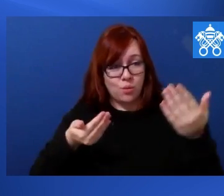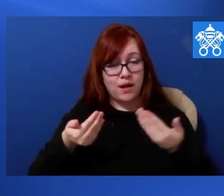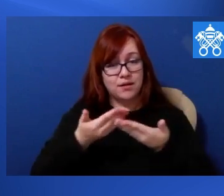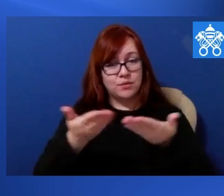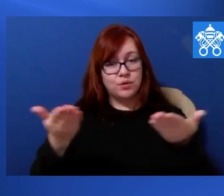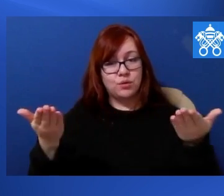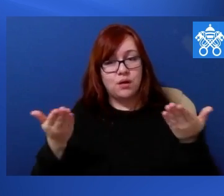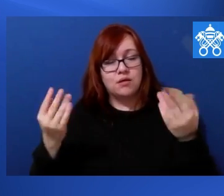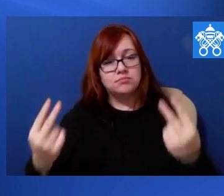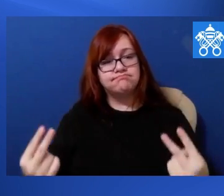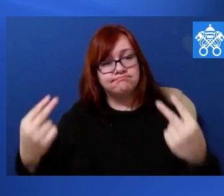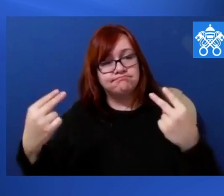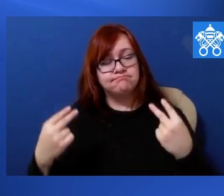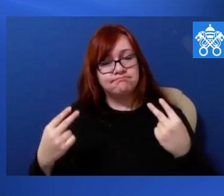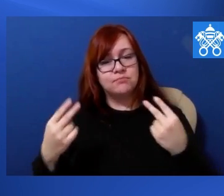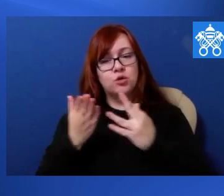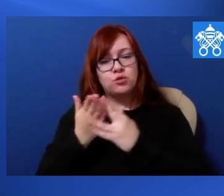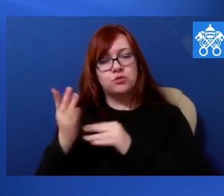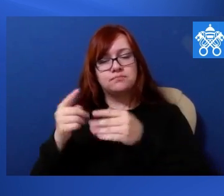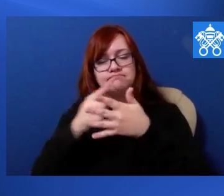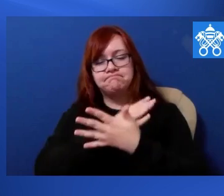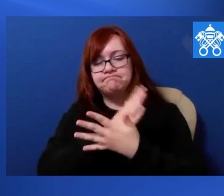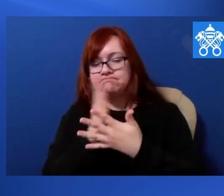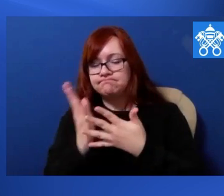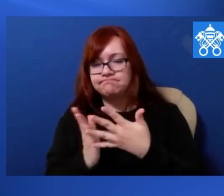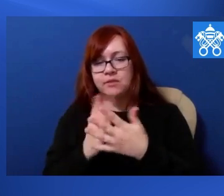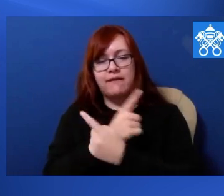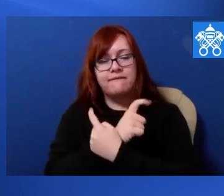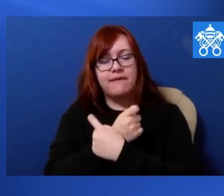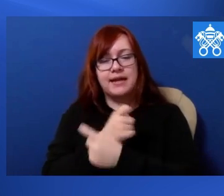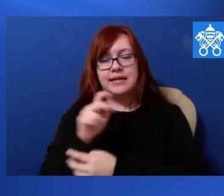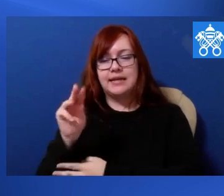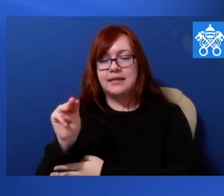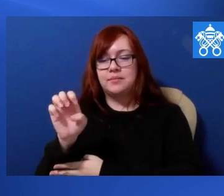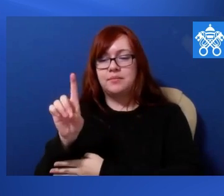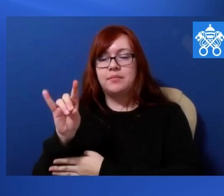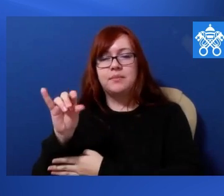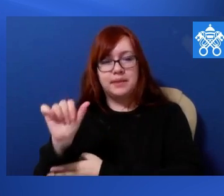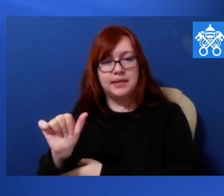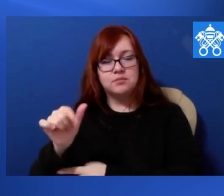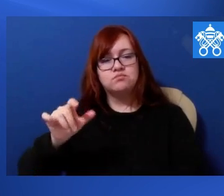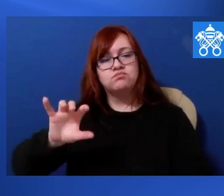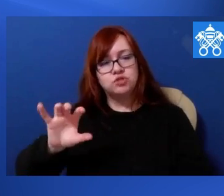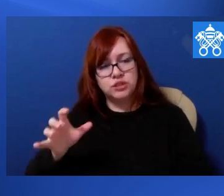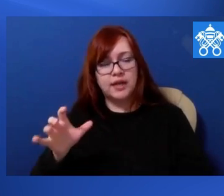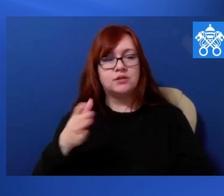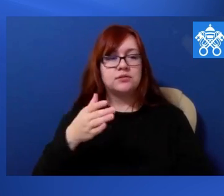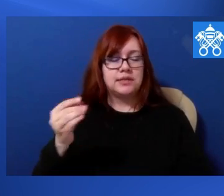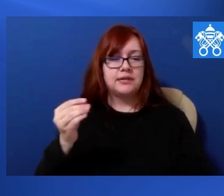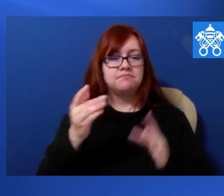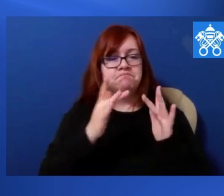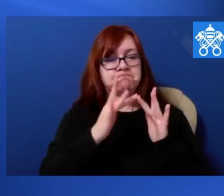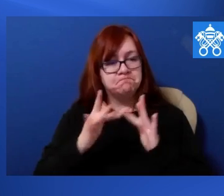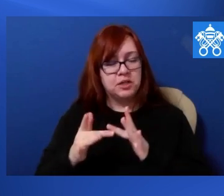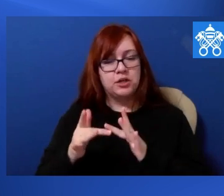joining us through our own Vatican media channels, our Vatican News Live Events app, the Vatican Radio app, the Vatican